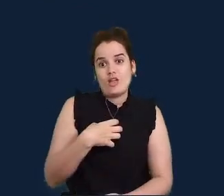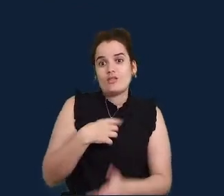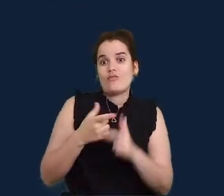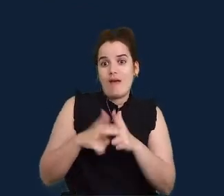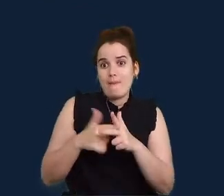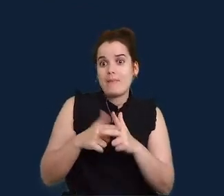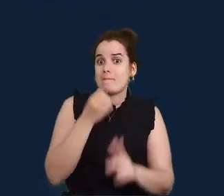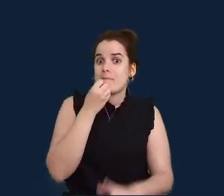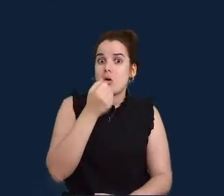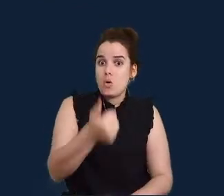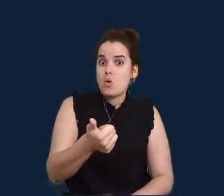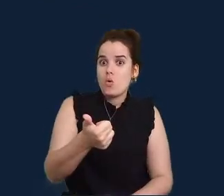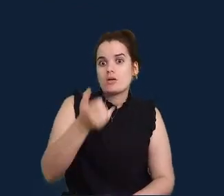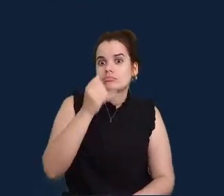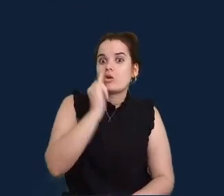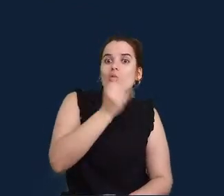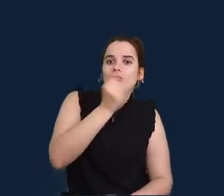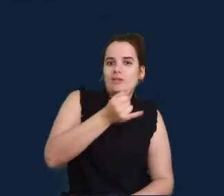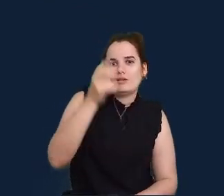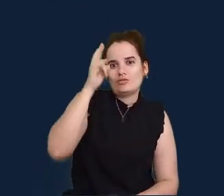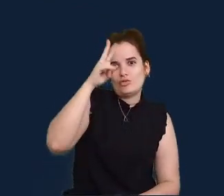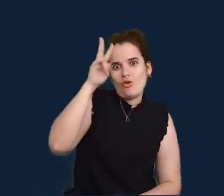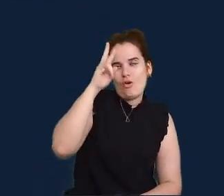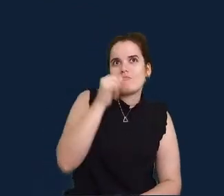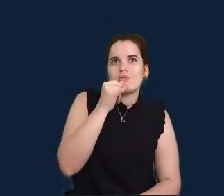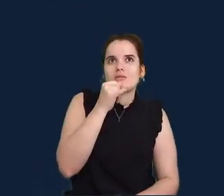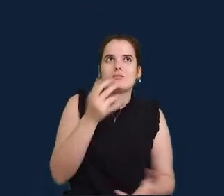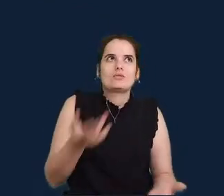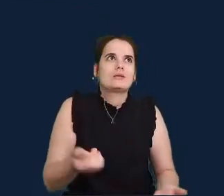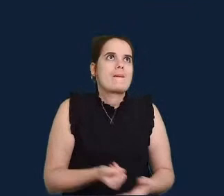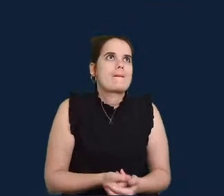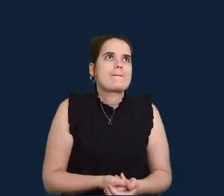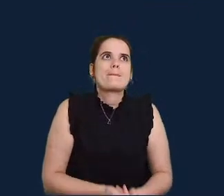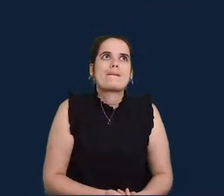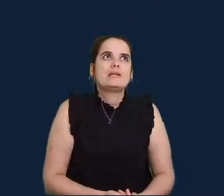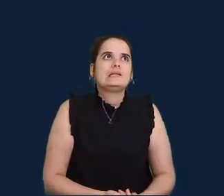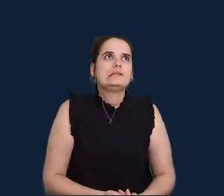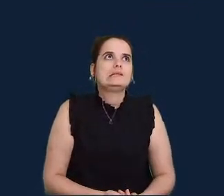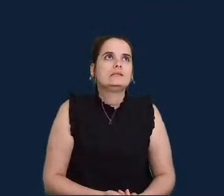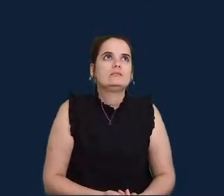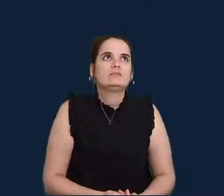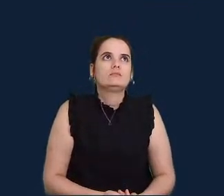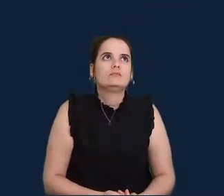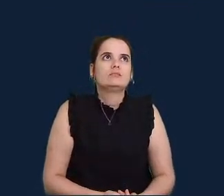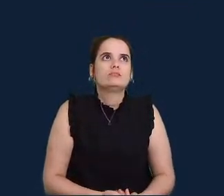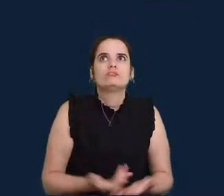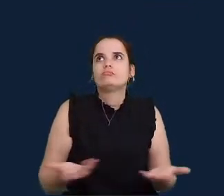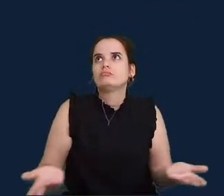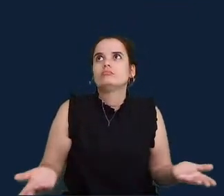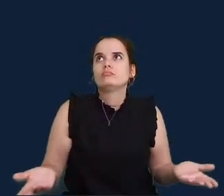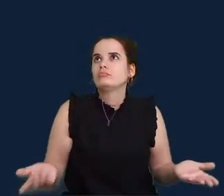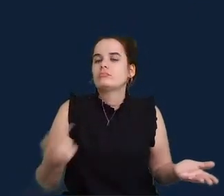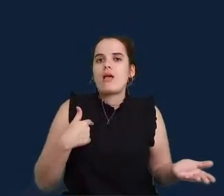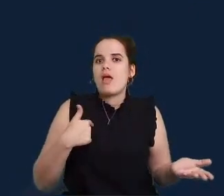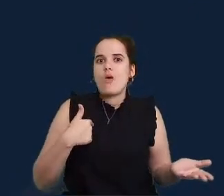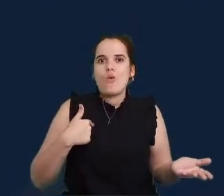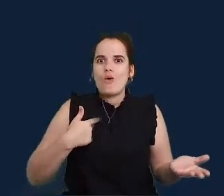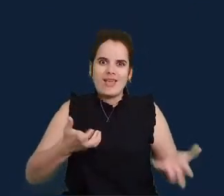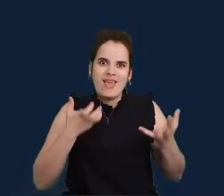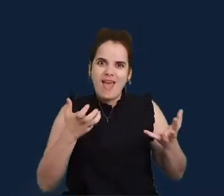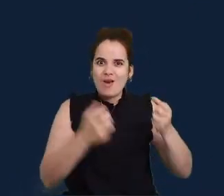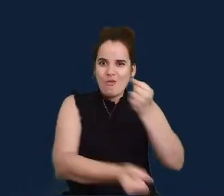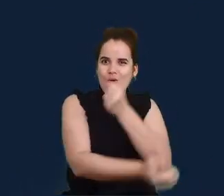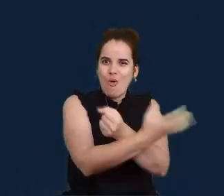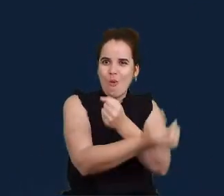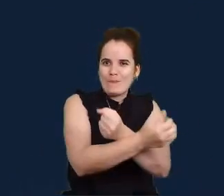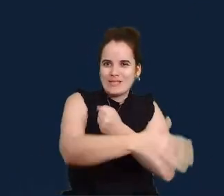say I'm looking at a corruption scandal, and what I end up doing is I map out